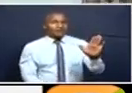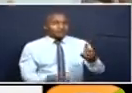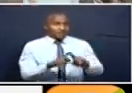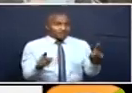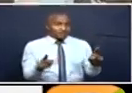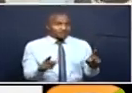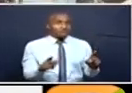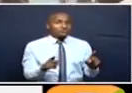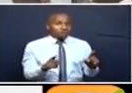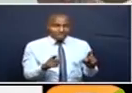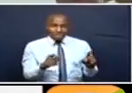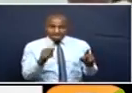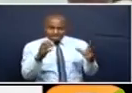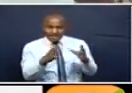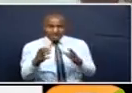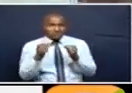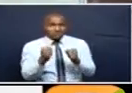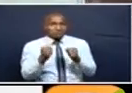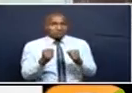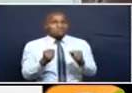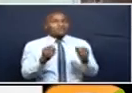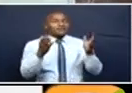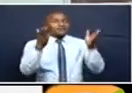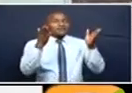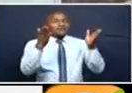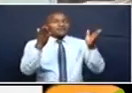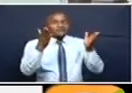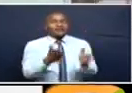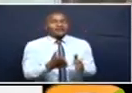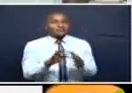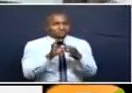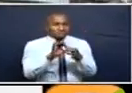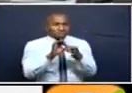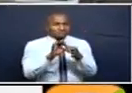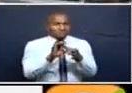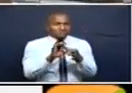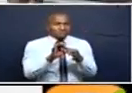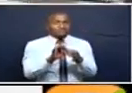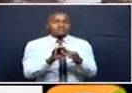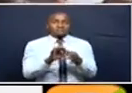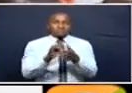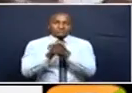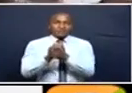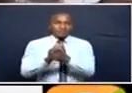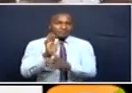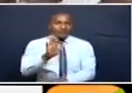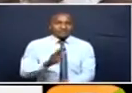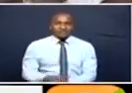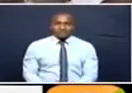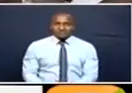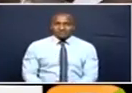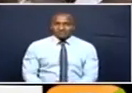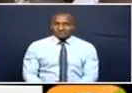a party stronghold, I will tell you, Rift Valley is solidly in Jubilee. What do you make of